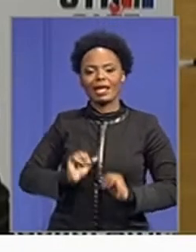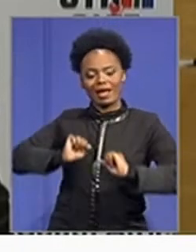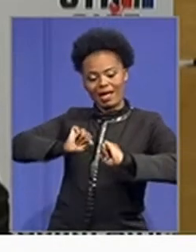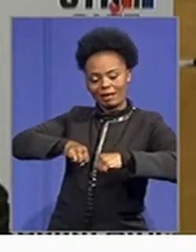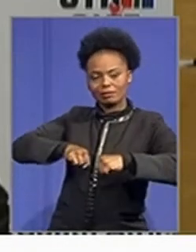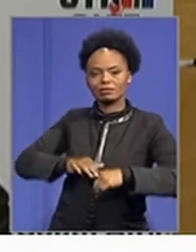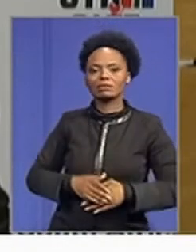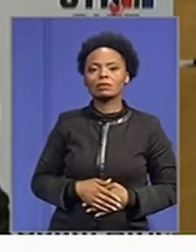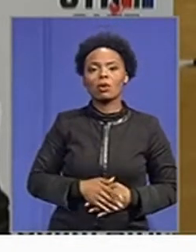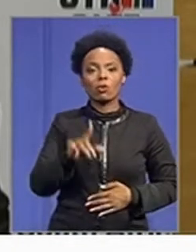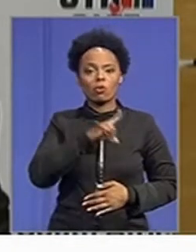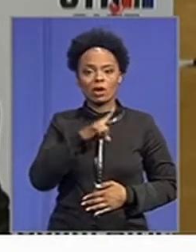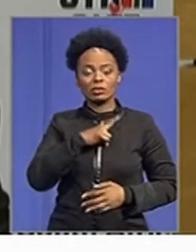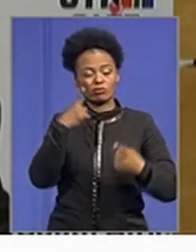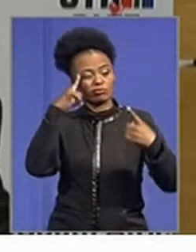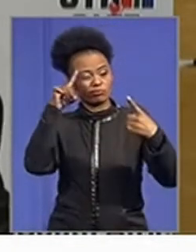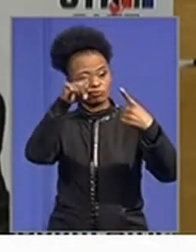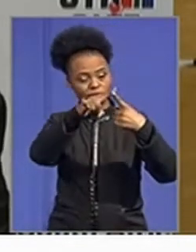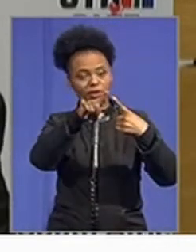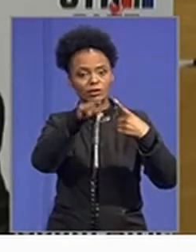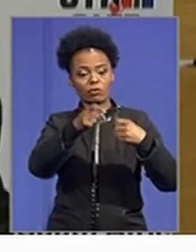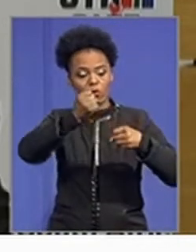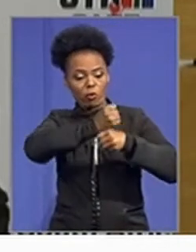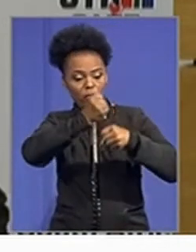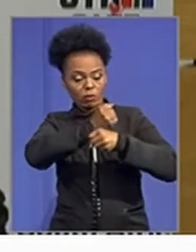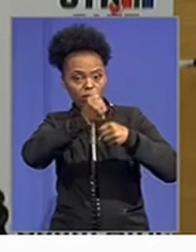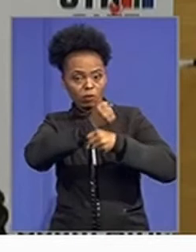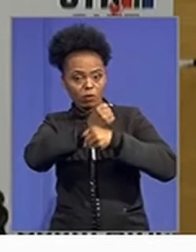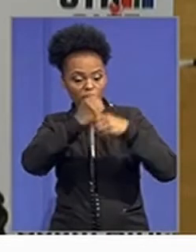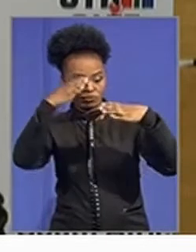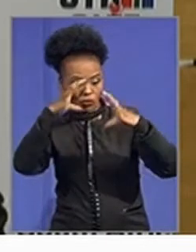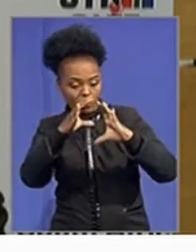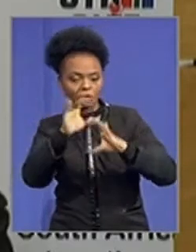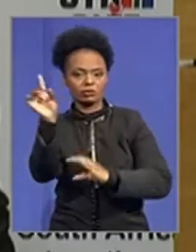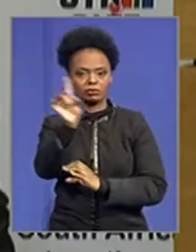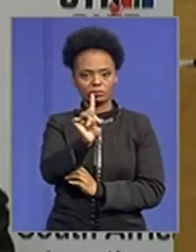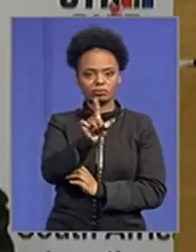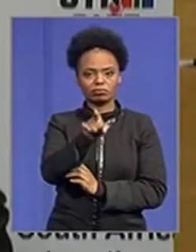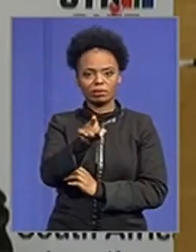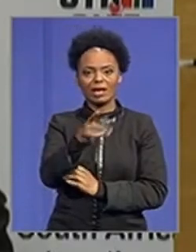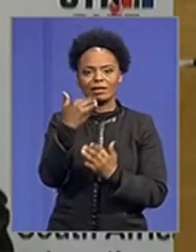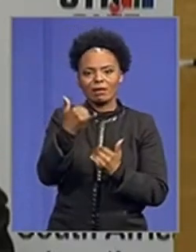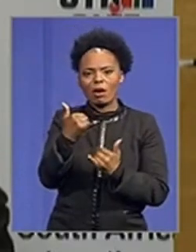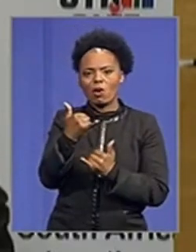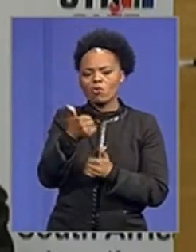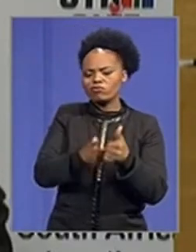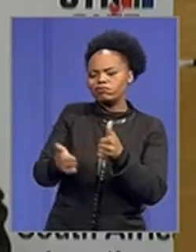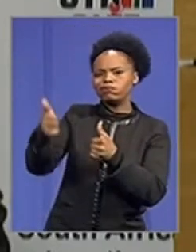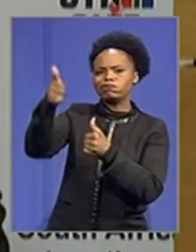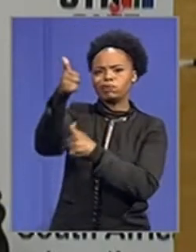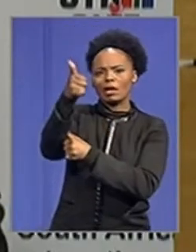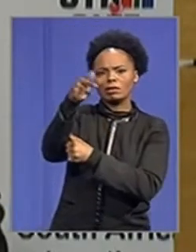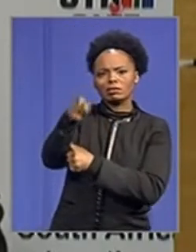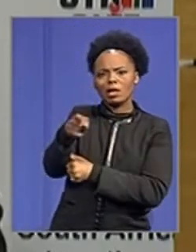its main areas of work will be to look into how whistleblowers can